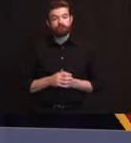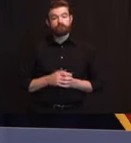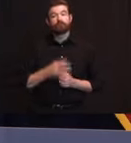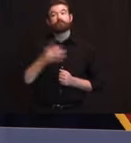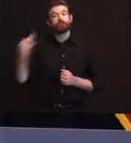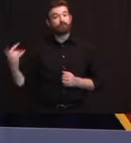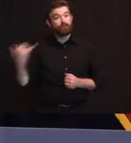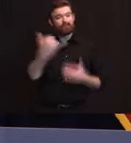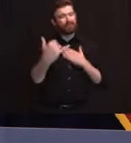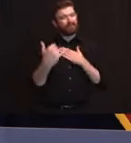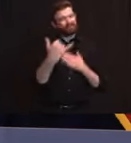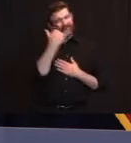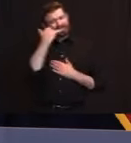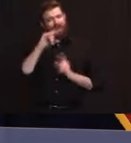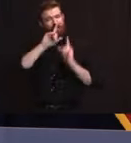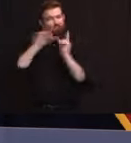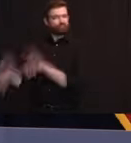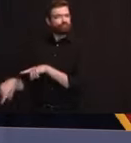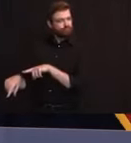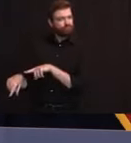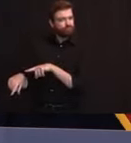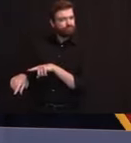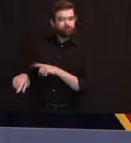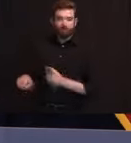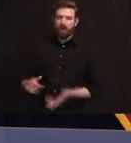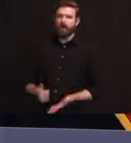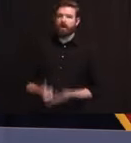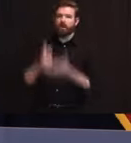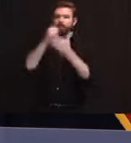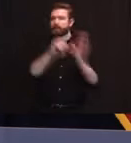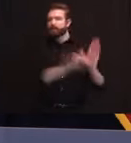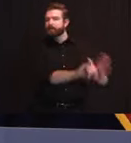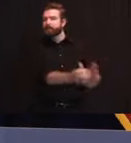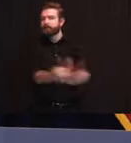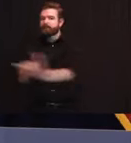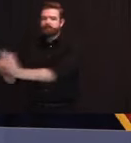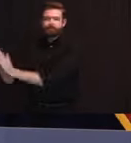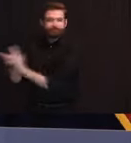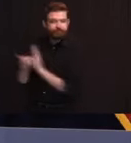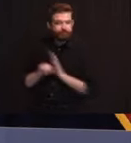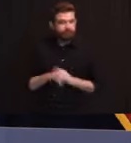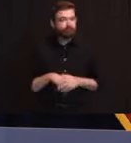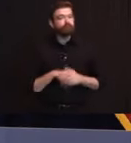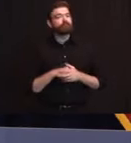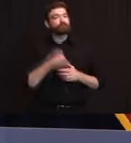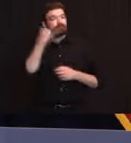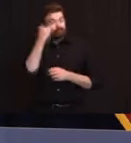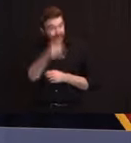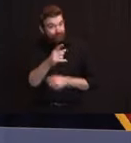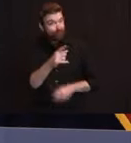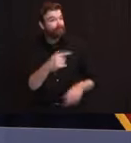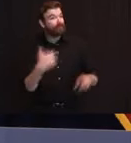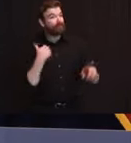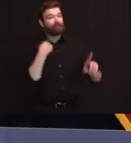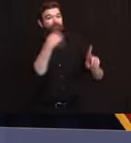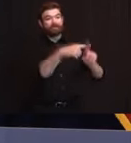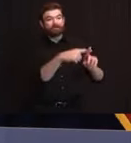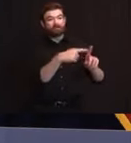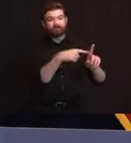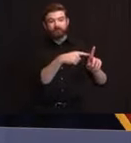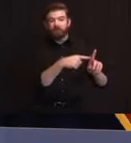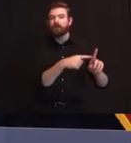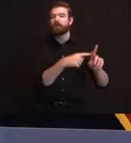We need your help to identify close contacts so they can take action to protect the health of their loved ones and